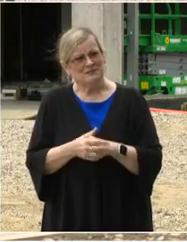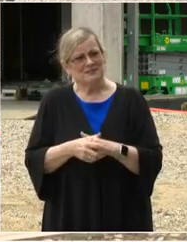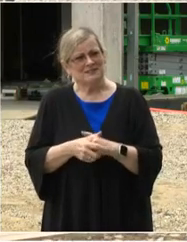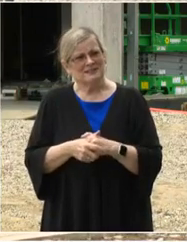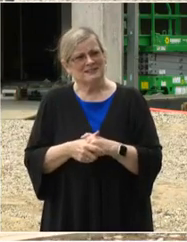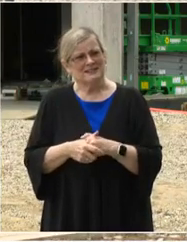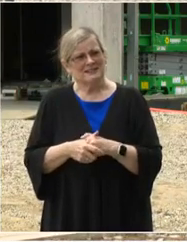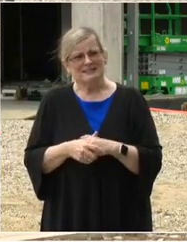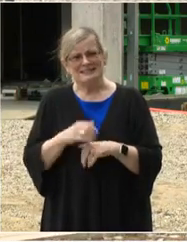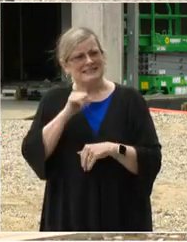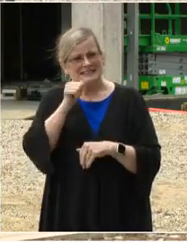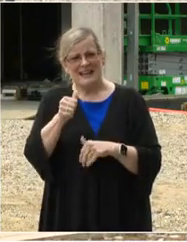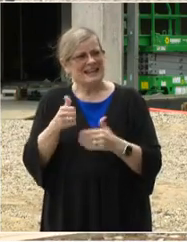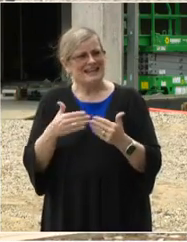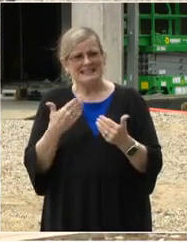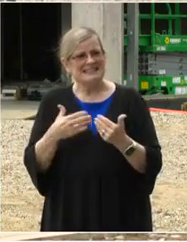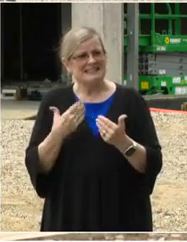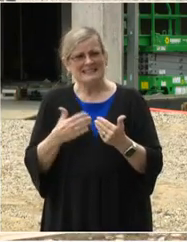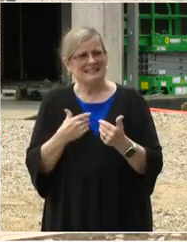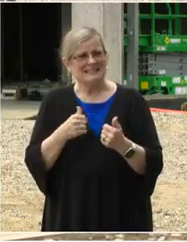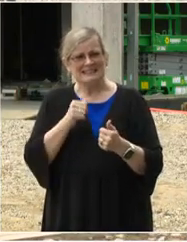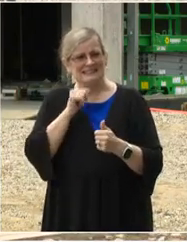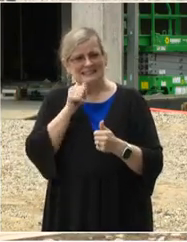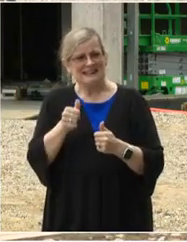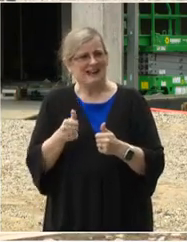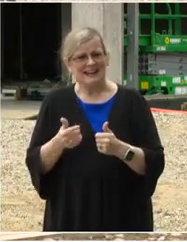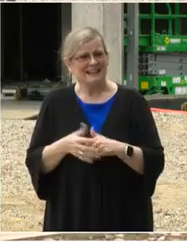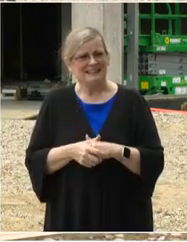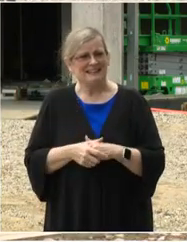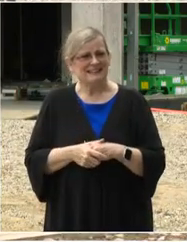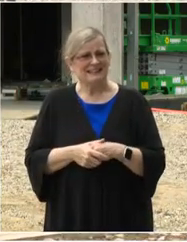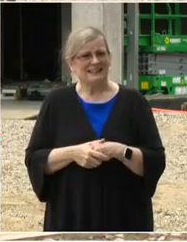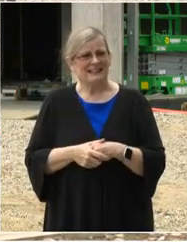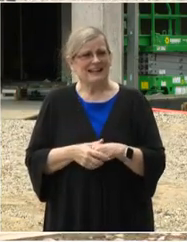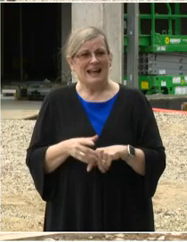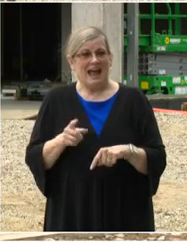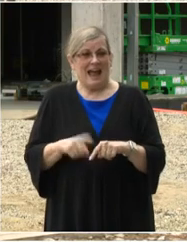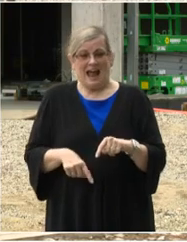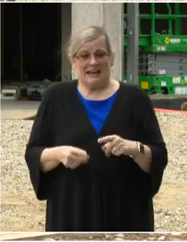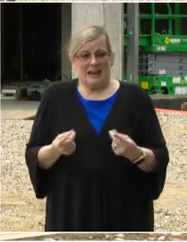not that easy. All at simultaneously.